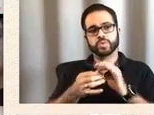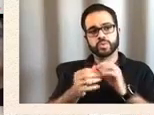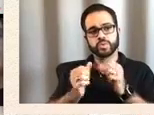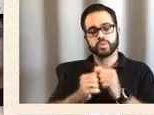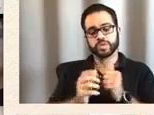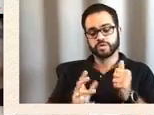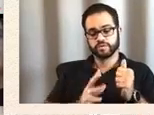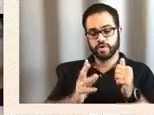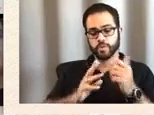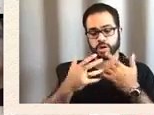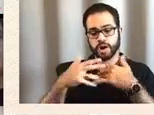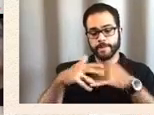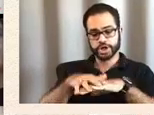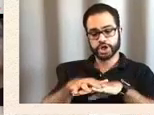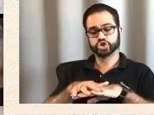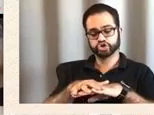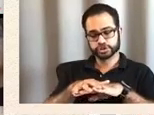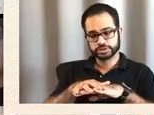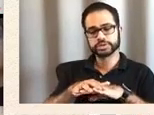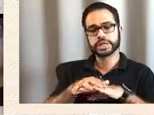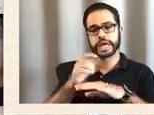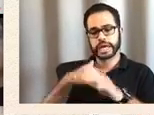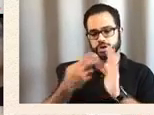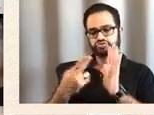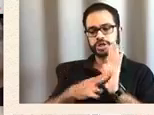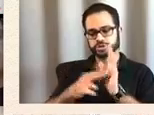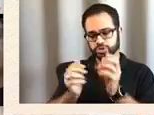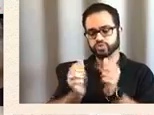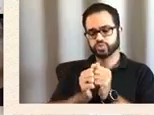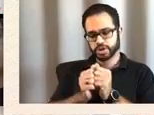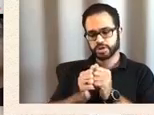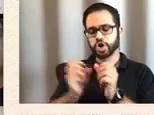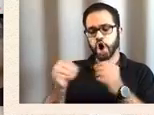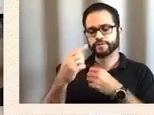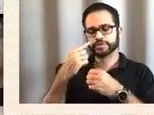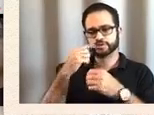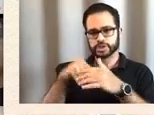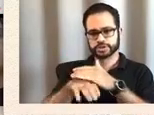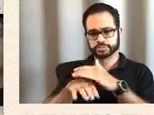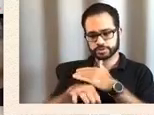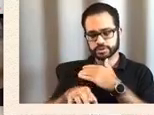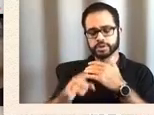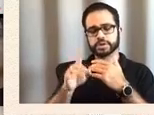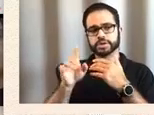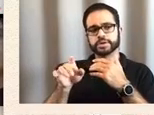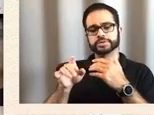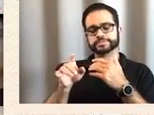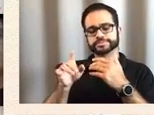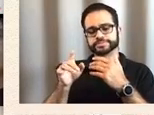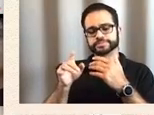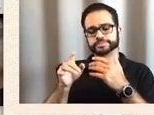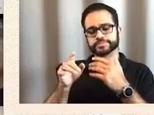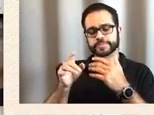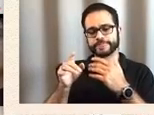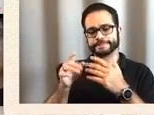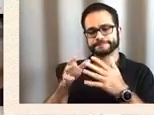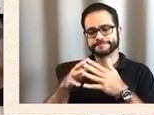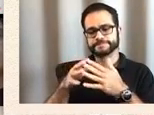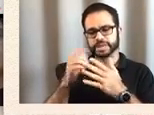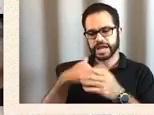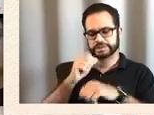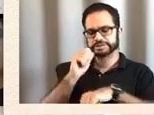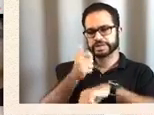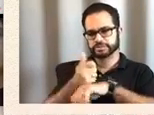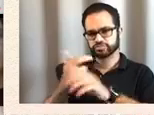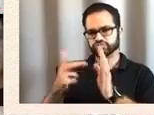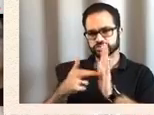accommodations, I registered with OAS. Actually, I had a meeting with the coordinator before I was ever at school at the recommendation of